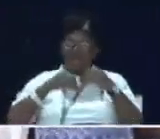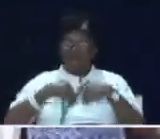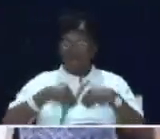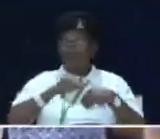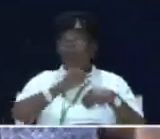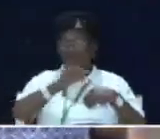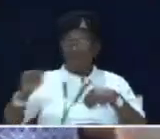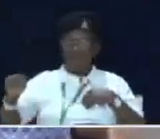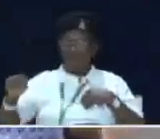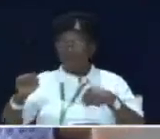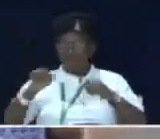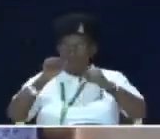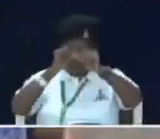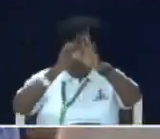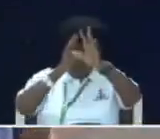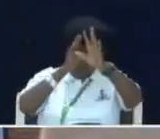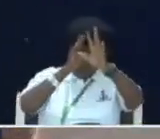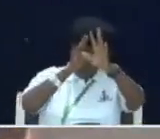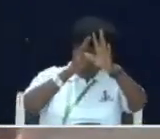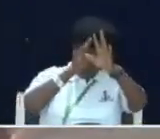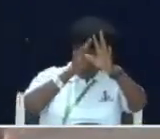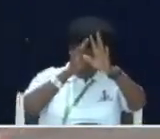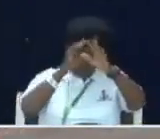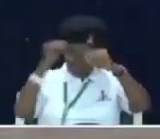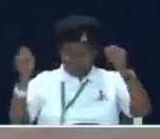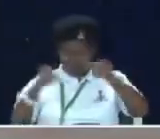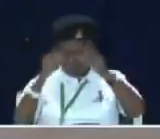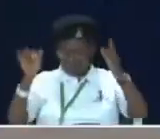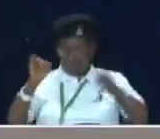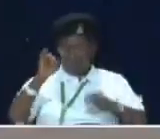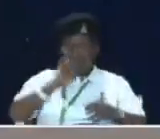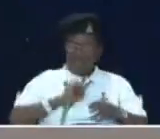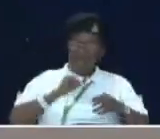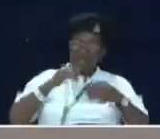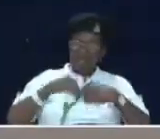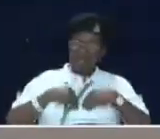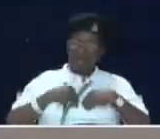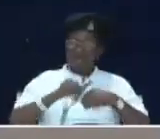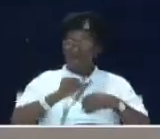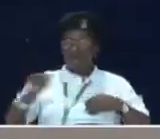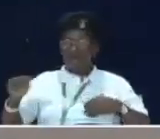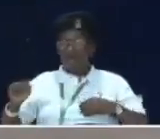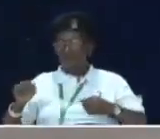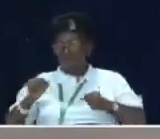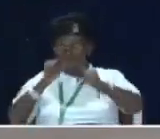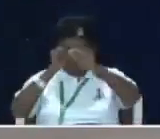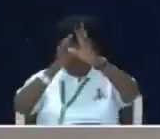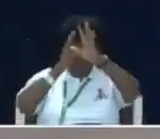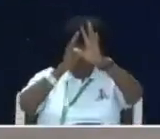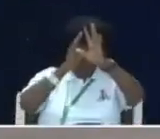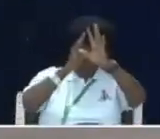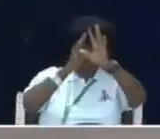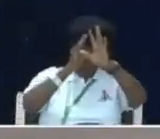I have a Father, hallelujah. I have a